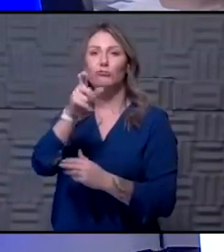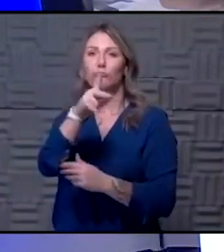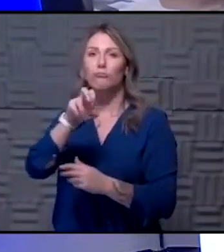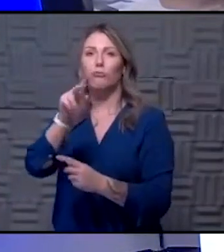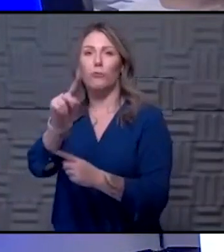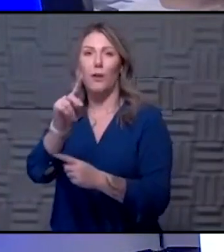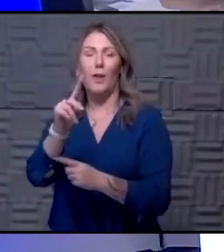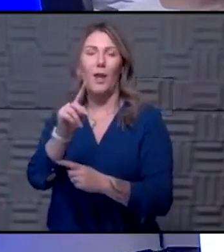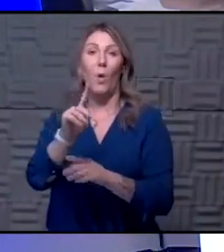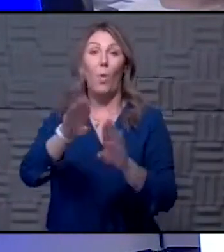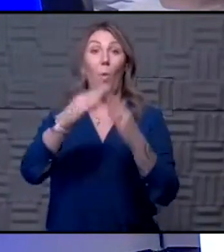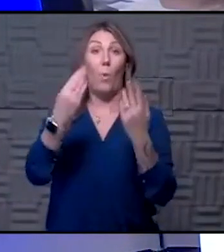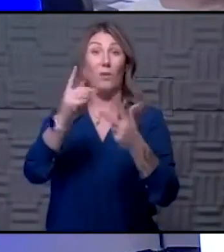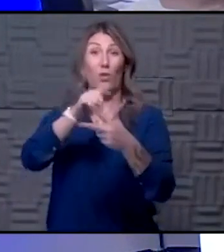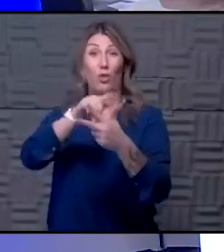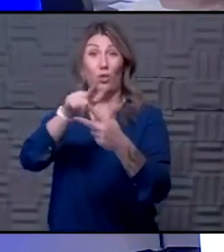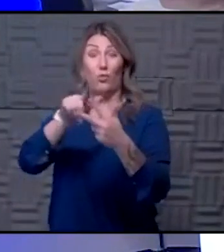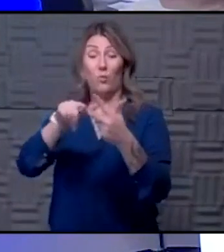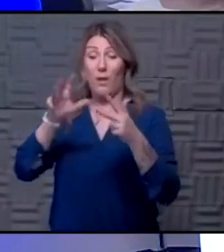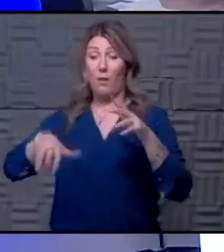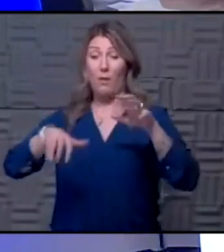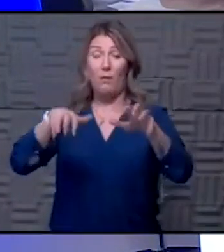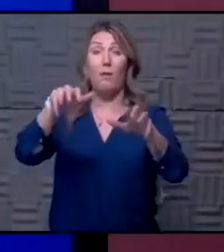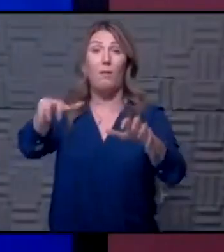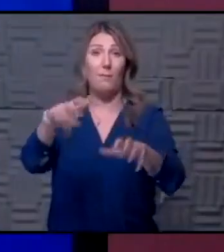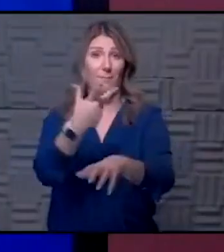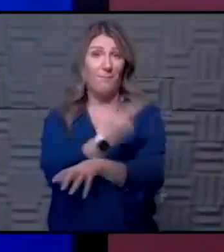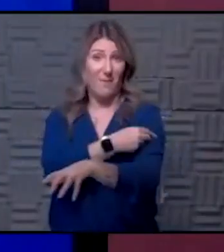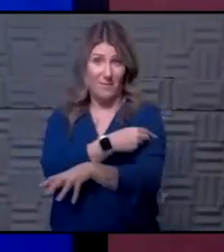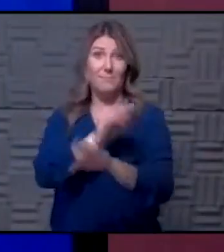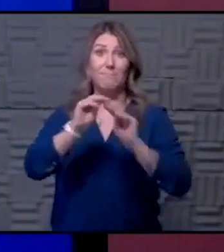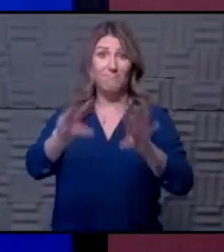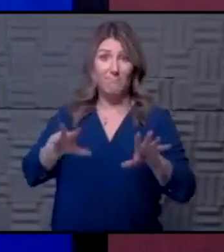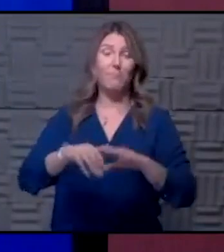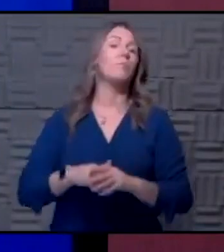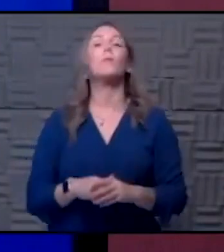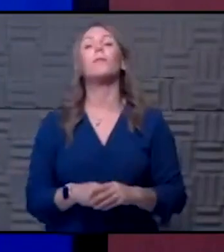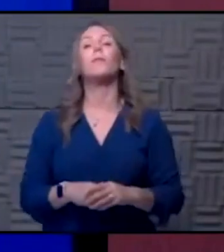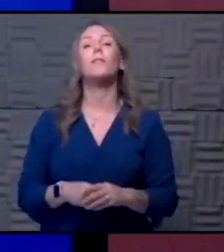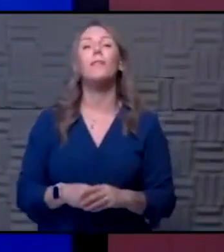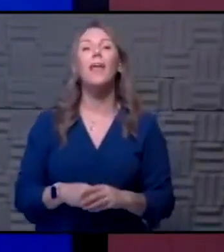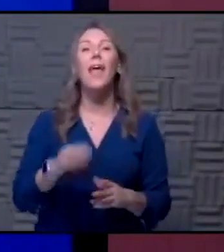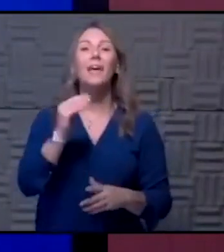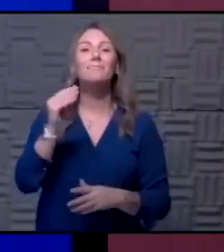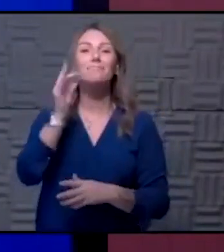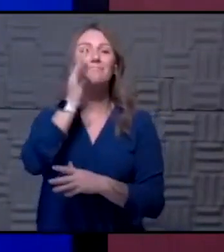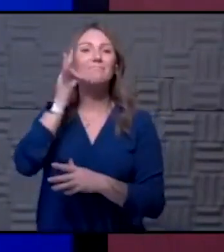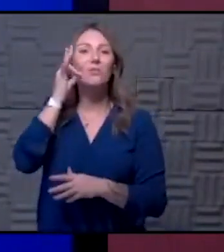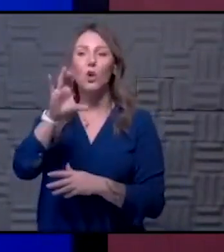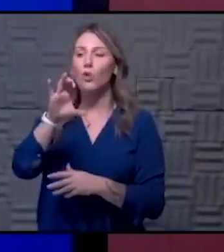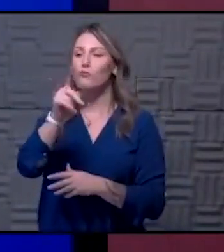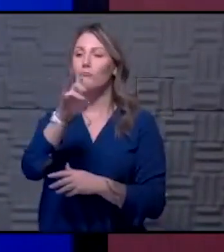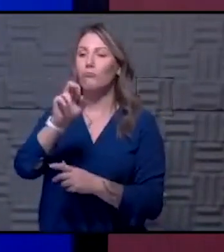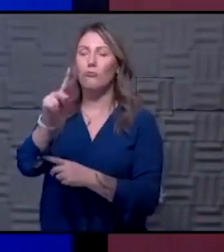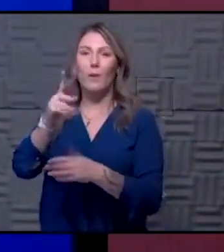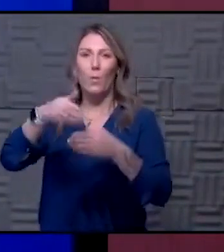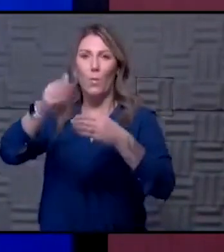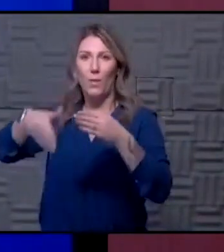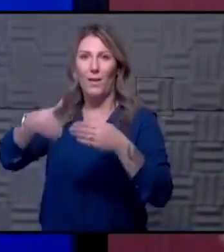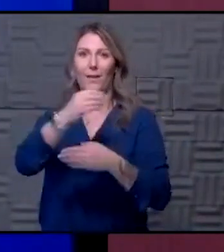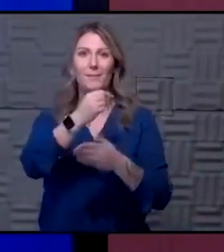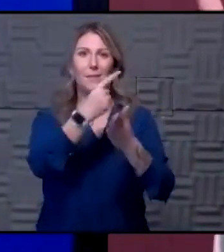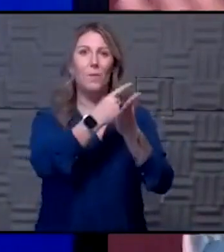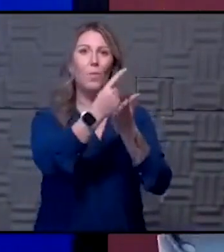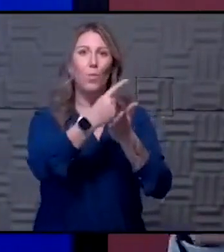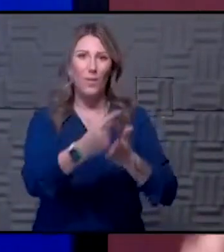soon, though, so we'll end up with 3 vaccine sites. And the Indian Creek one we run on the weekends, the weekdays we're here, and